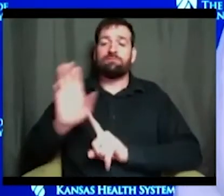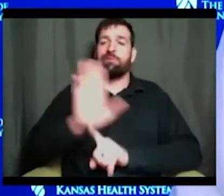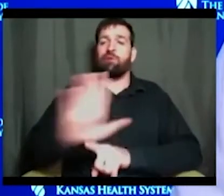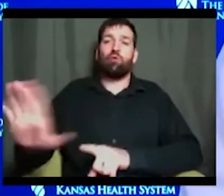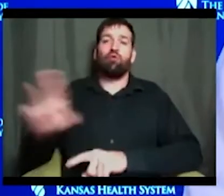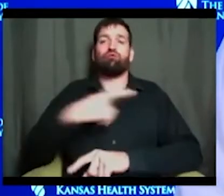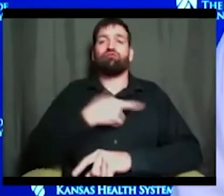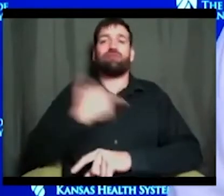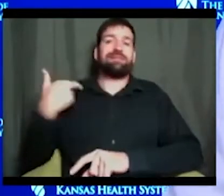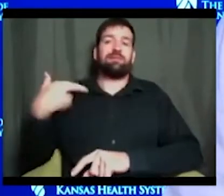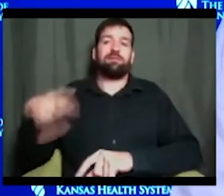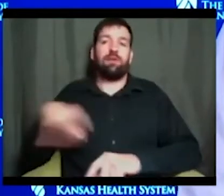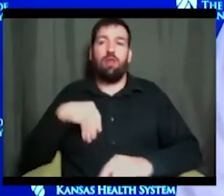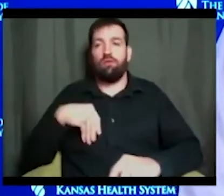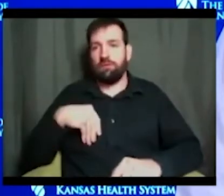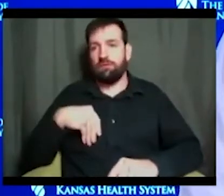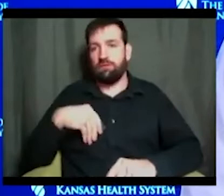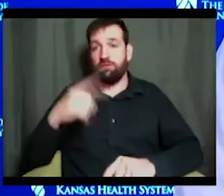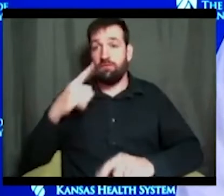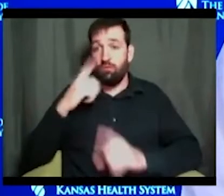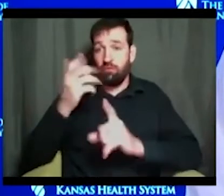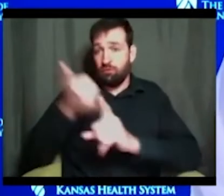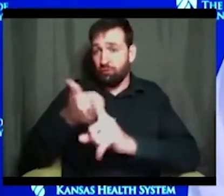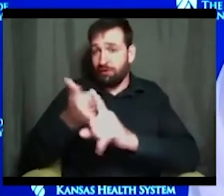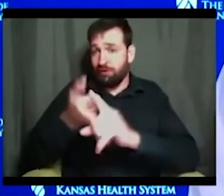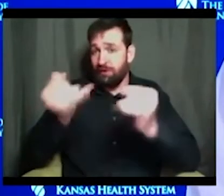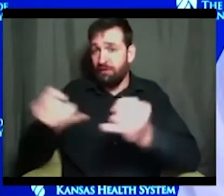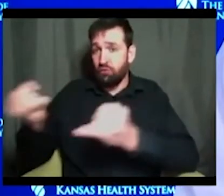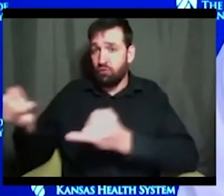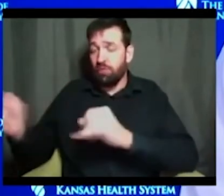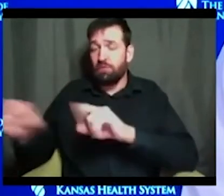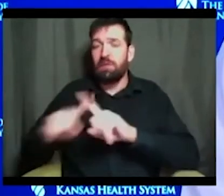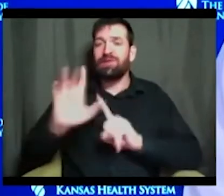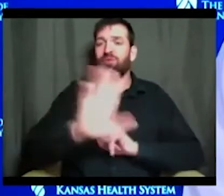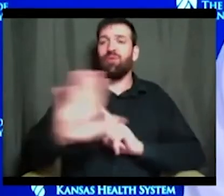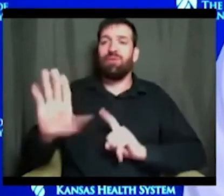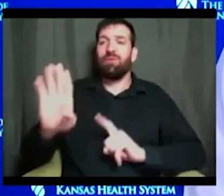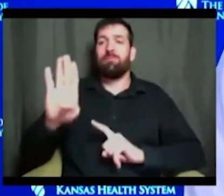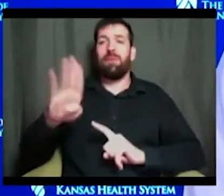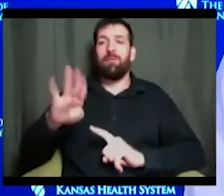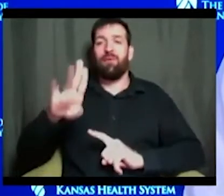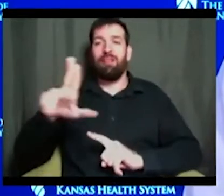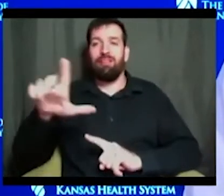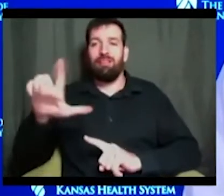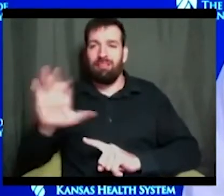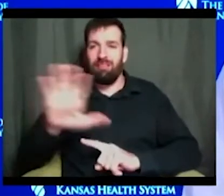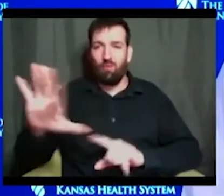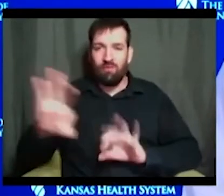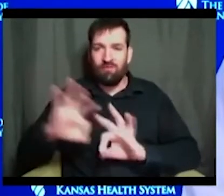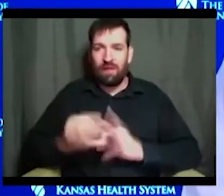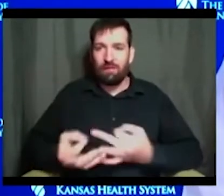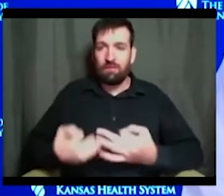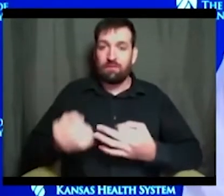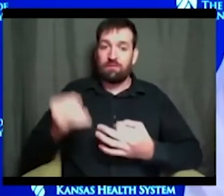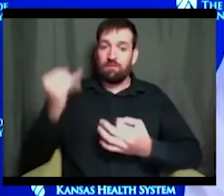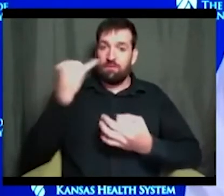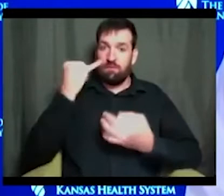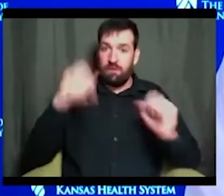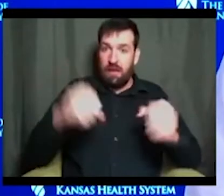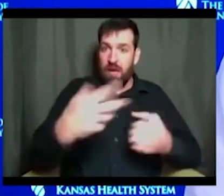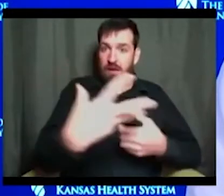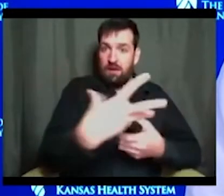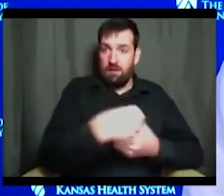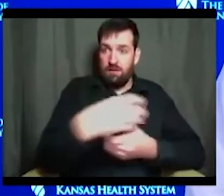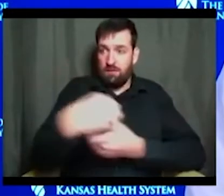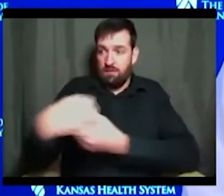the risk tolerance of you individually, but you with your bubble or your family. And so I think if you can take all of those things into account, really understand